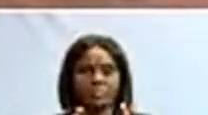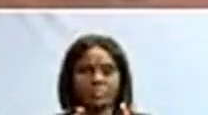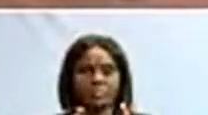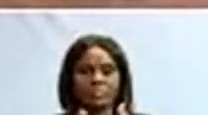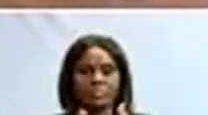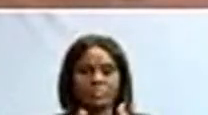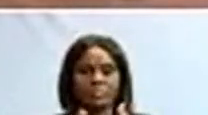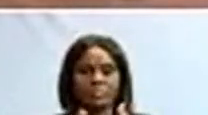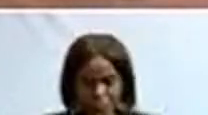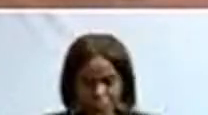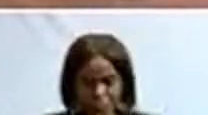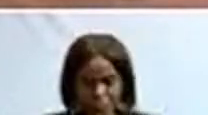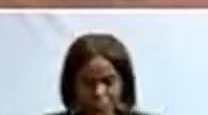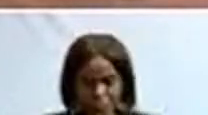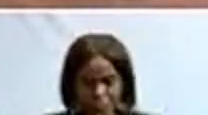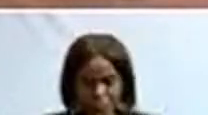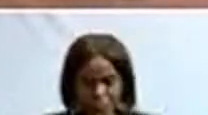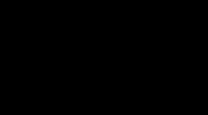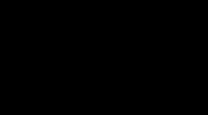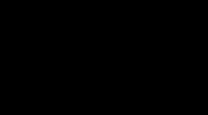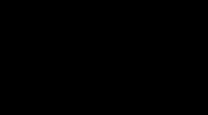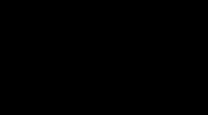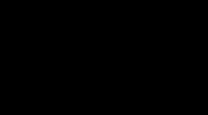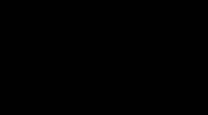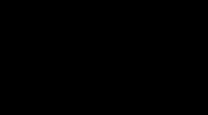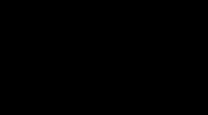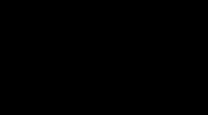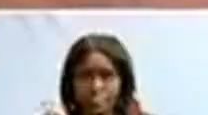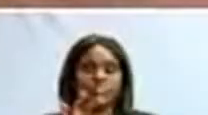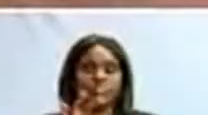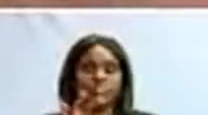insertion as councillors